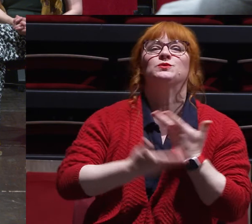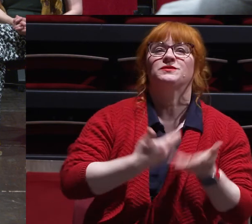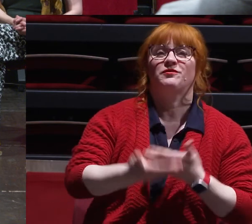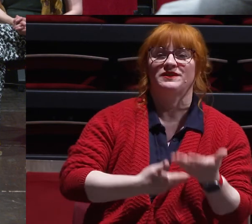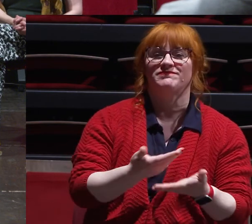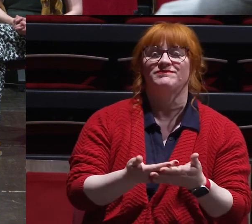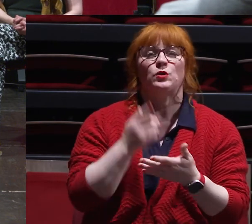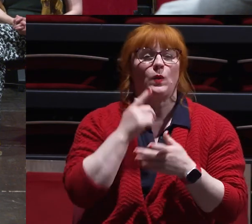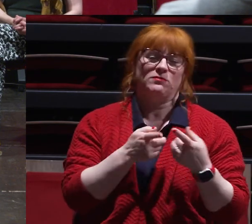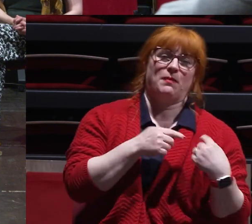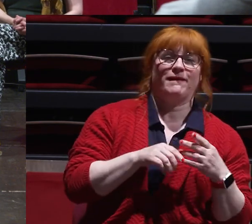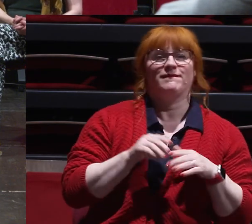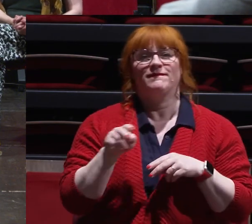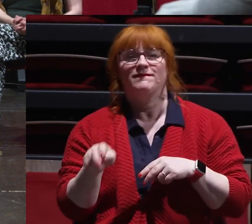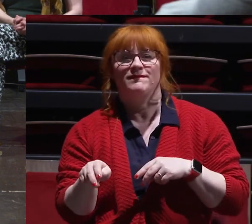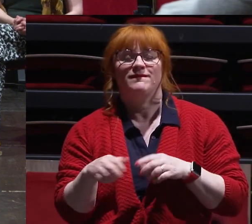door. Yeah.